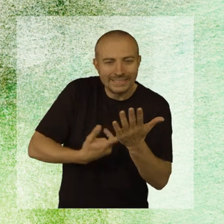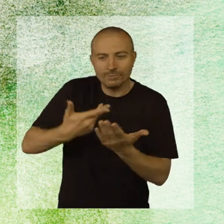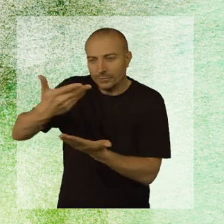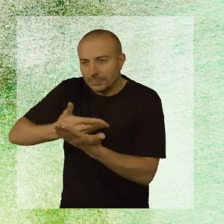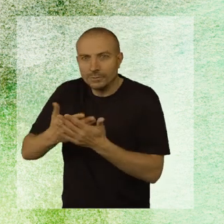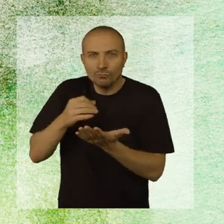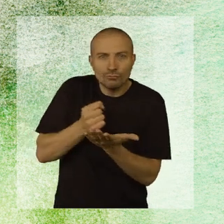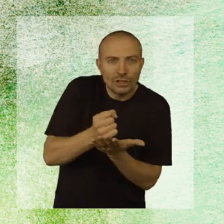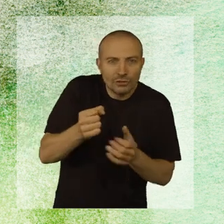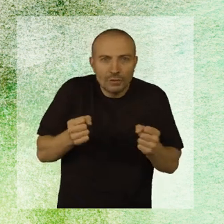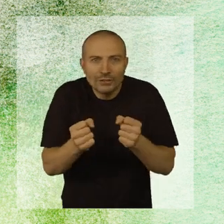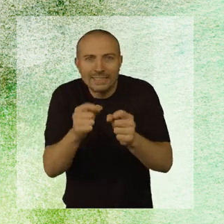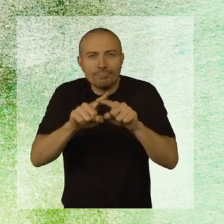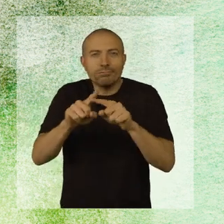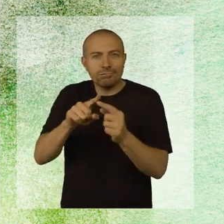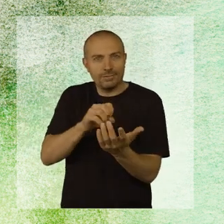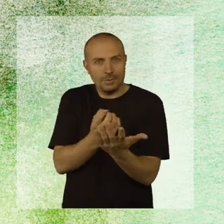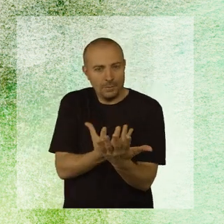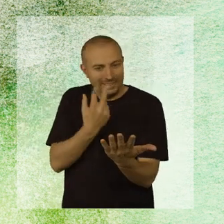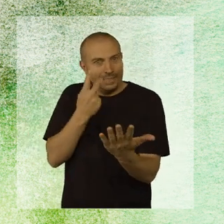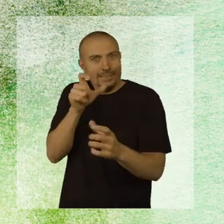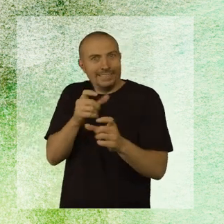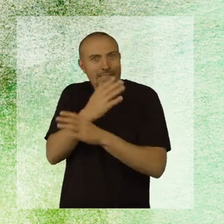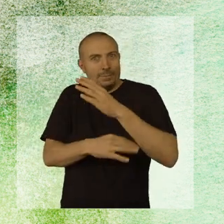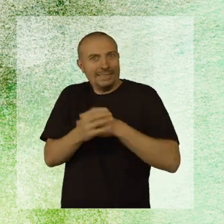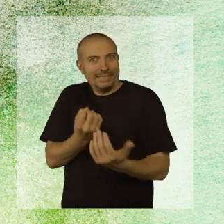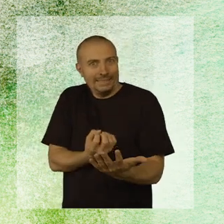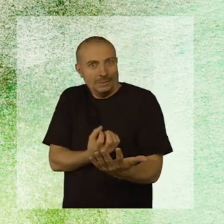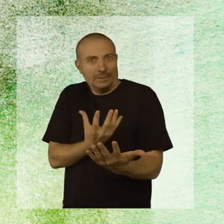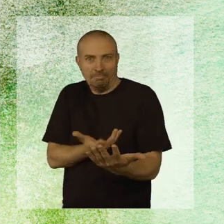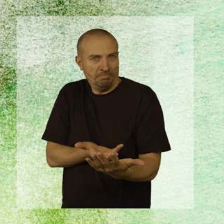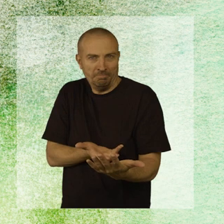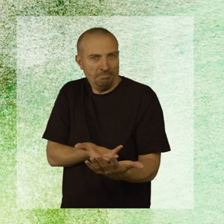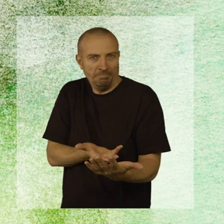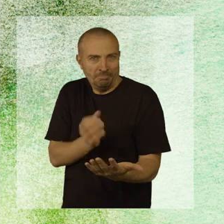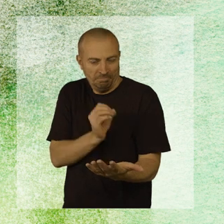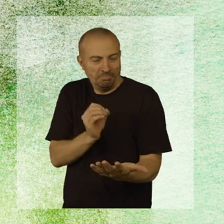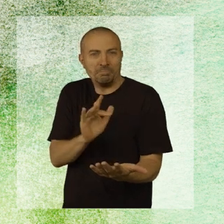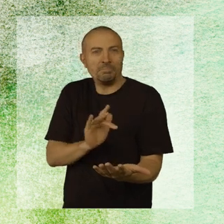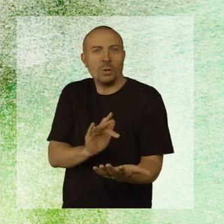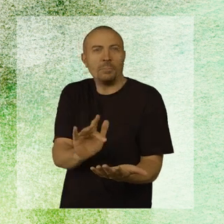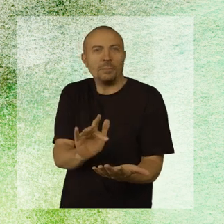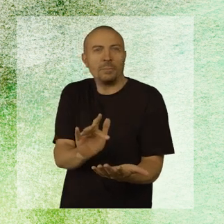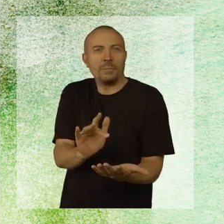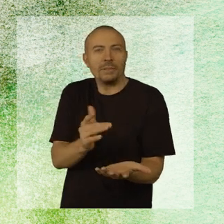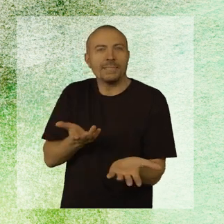with disabilities are sort of reflected in any policies or any documents,